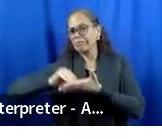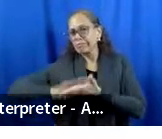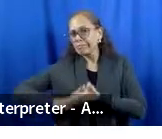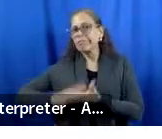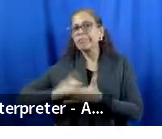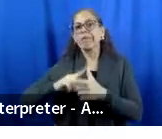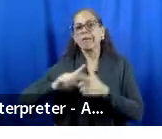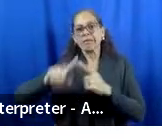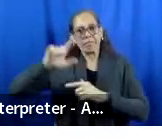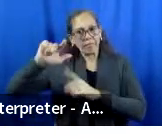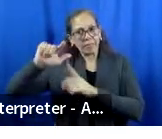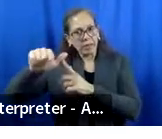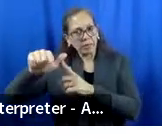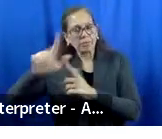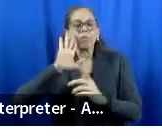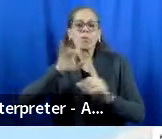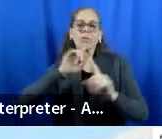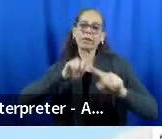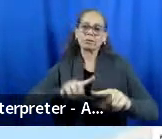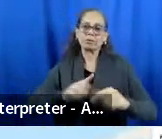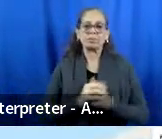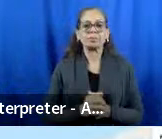questions later.